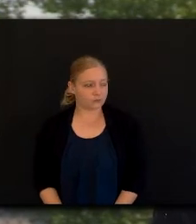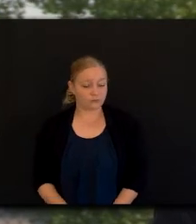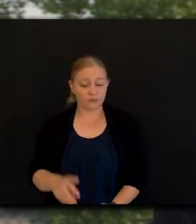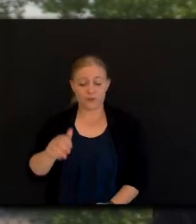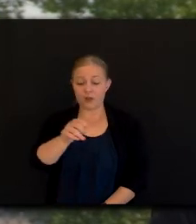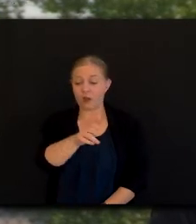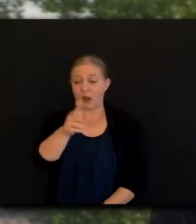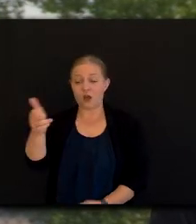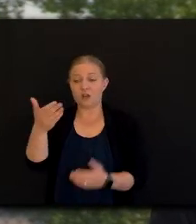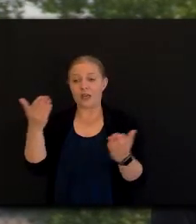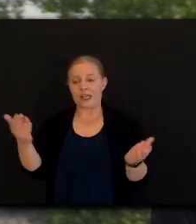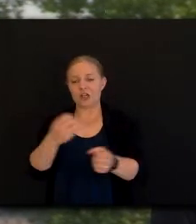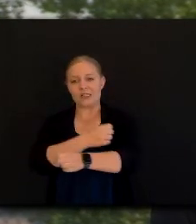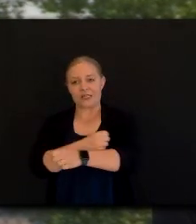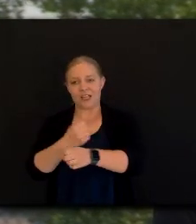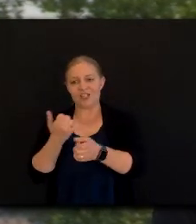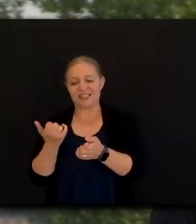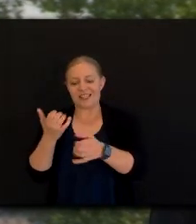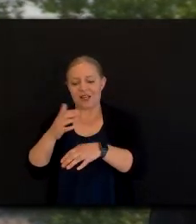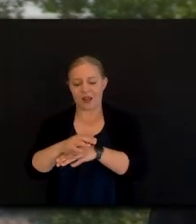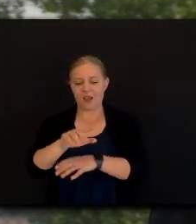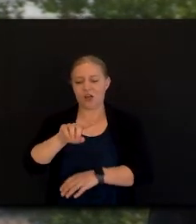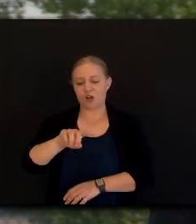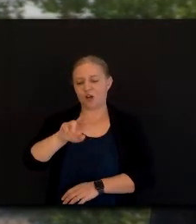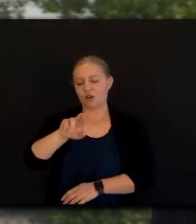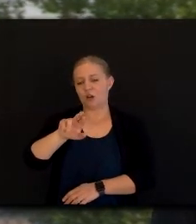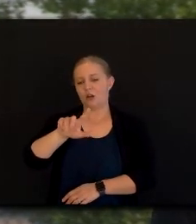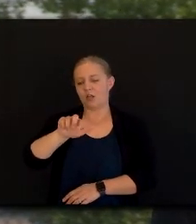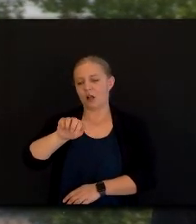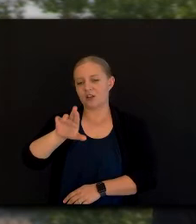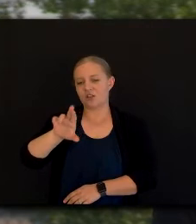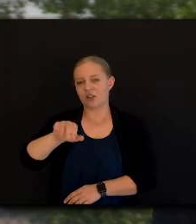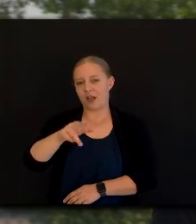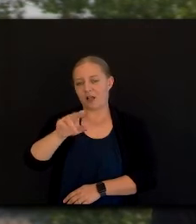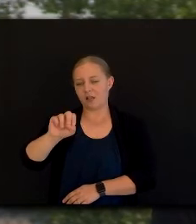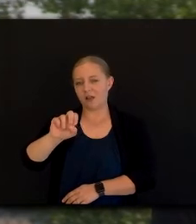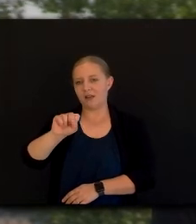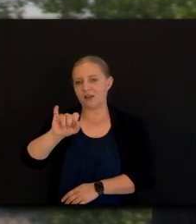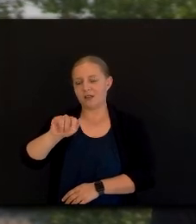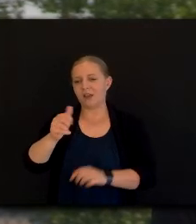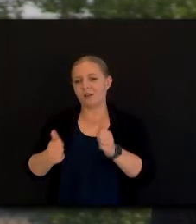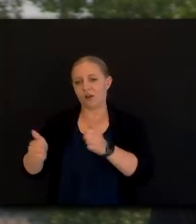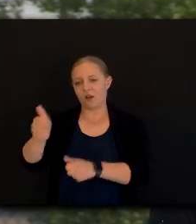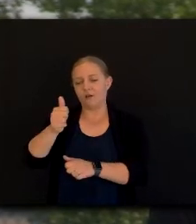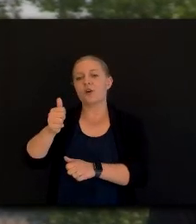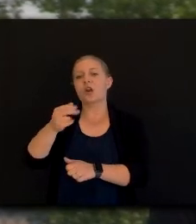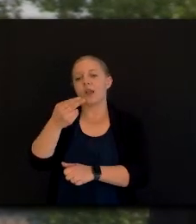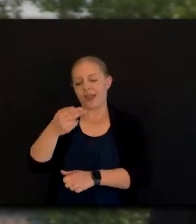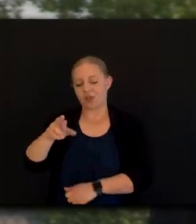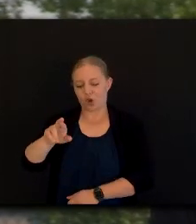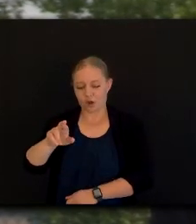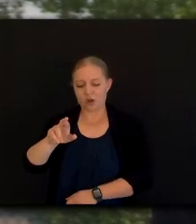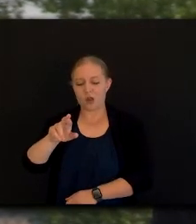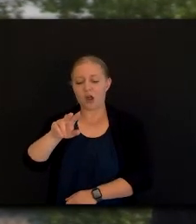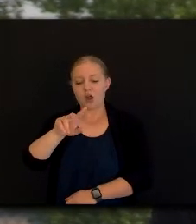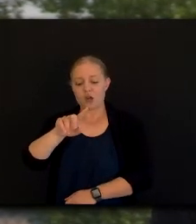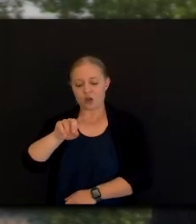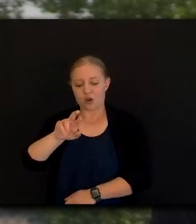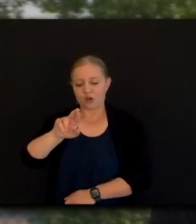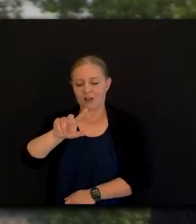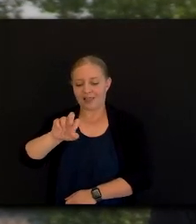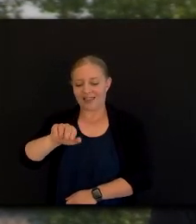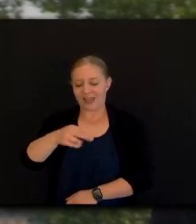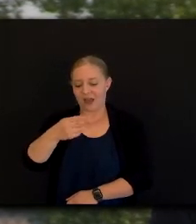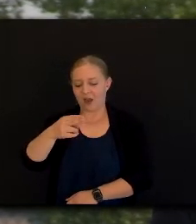Others joining us on stage this evening are Dr. Lachelle Sigg, Assistant Superintendent overseeing Human Resources, Dr. Leah Cogswell, Assistant Principal, and